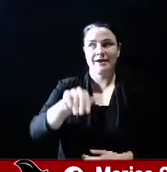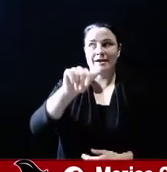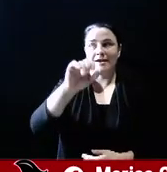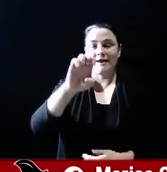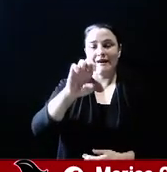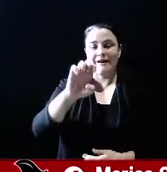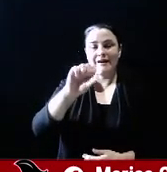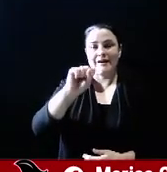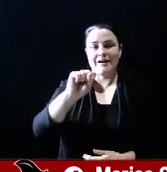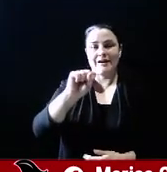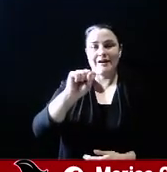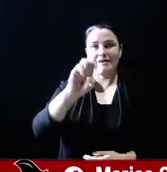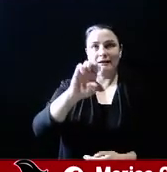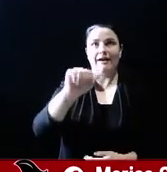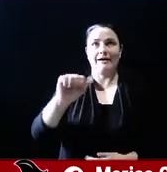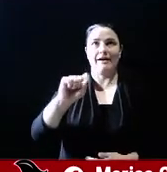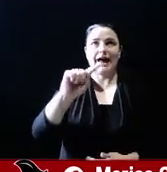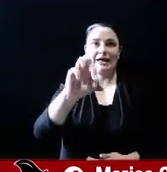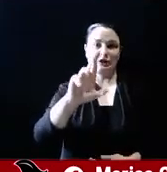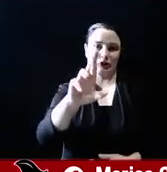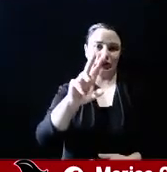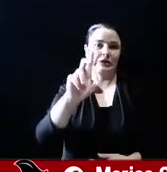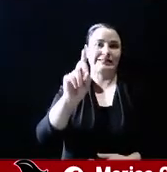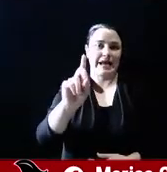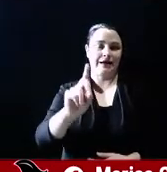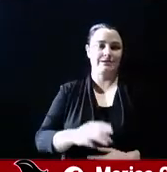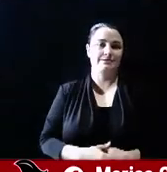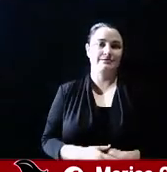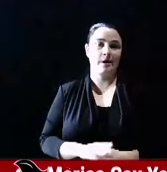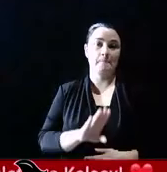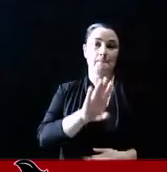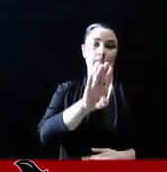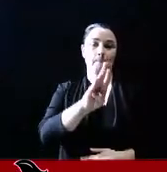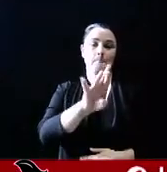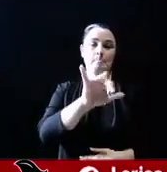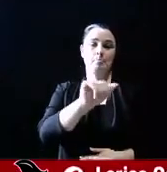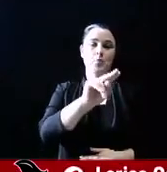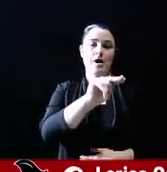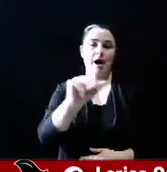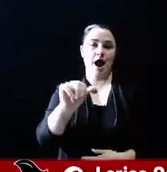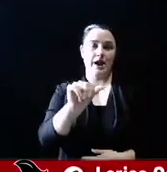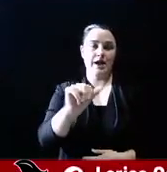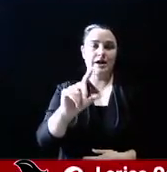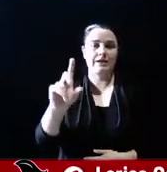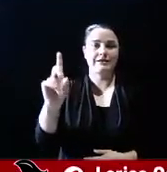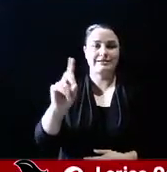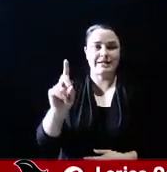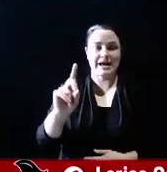Esther Diaz. Brianna Lynn Diaz Perales.